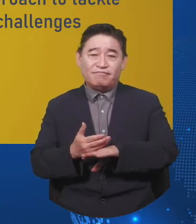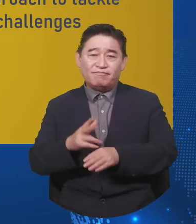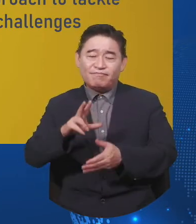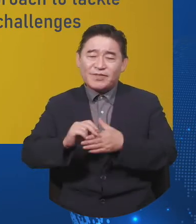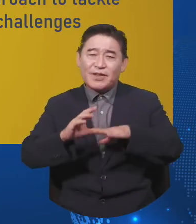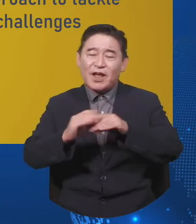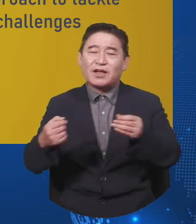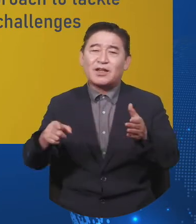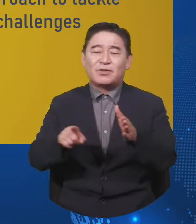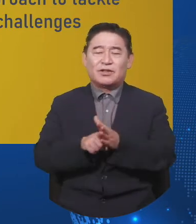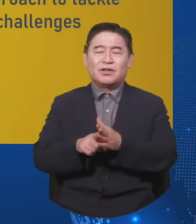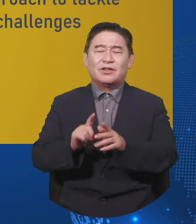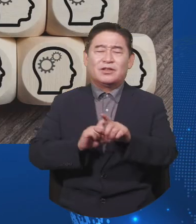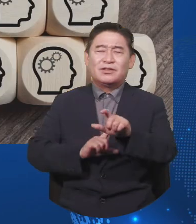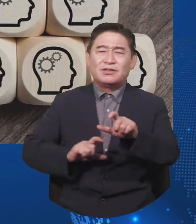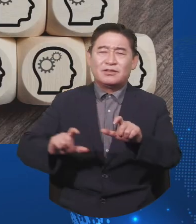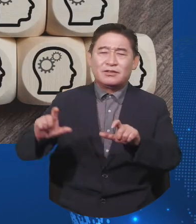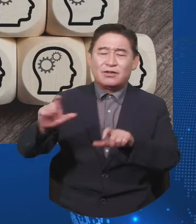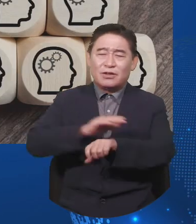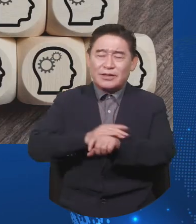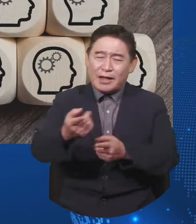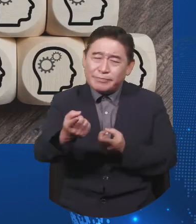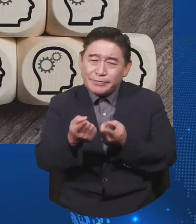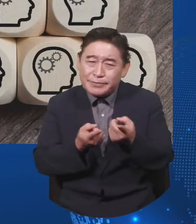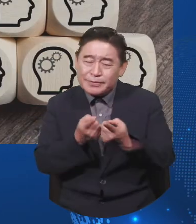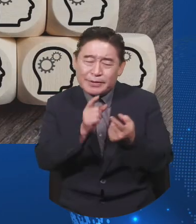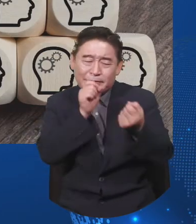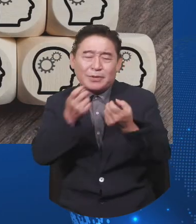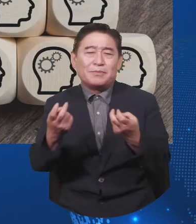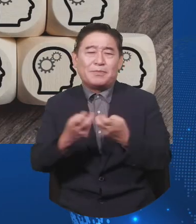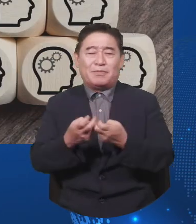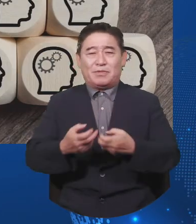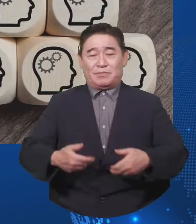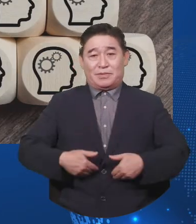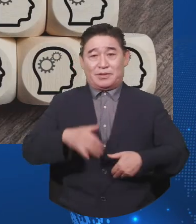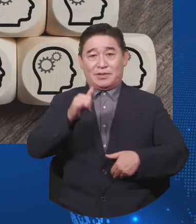time. So bringing together